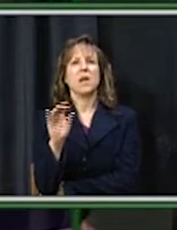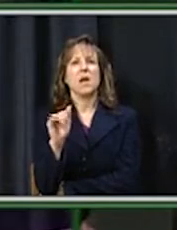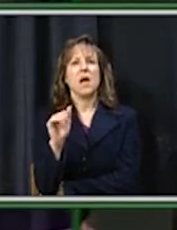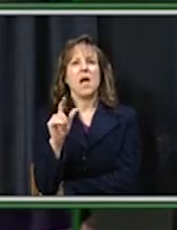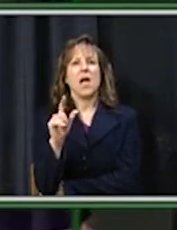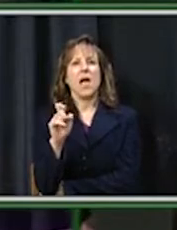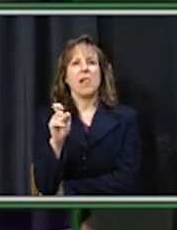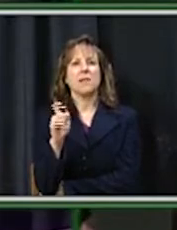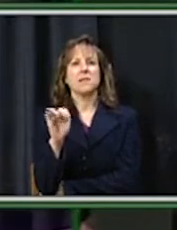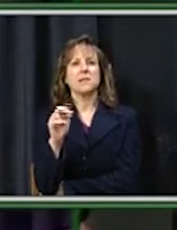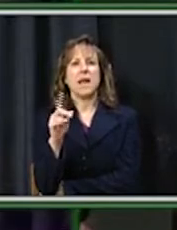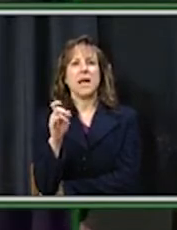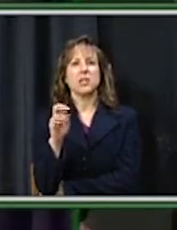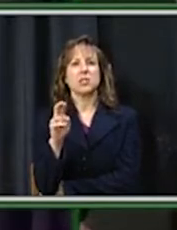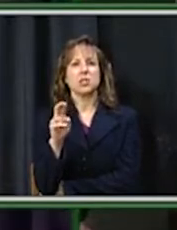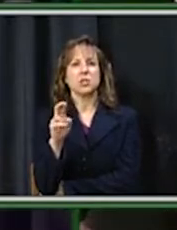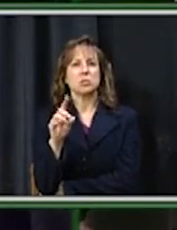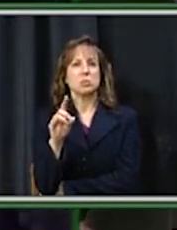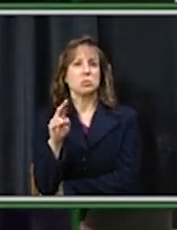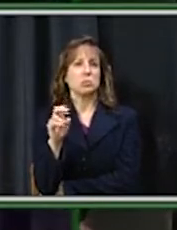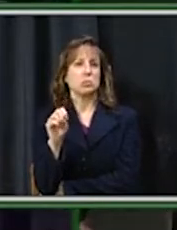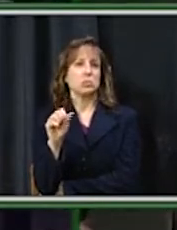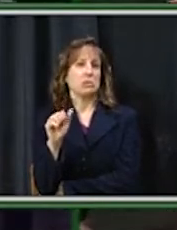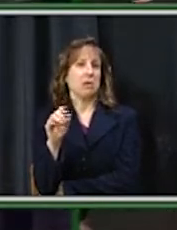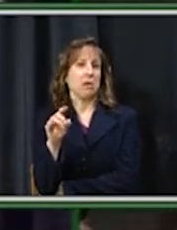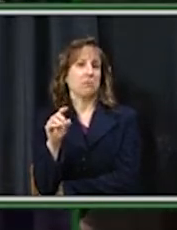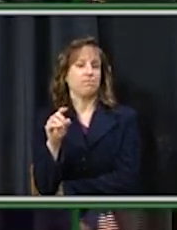Alexander Christelle Toussaint.